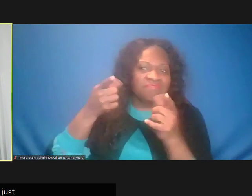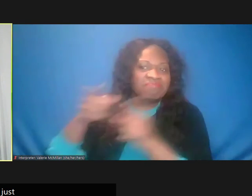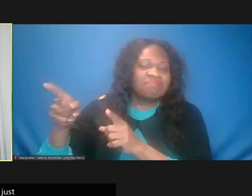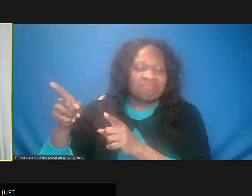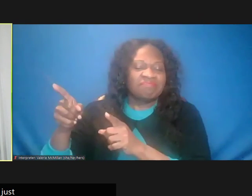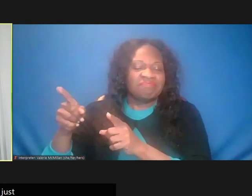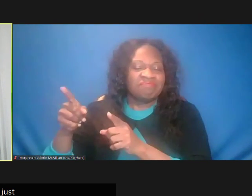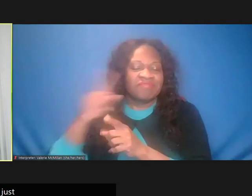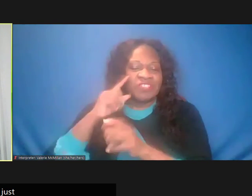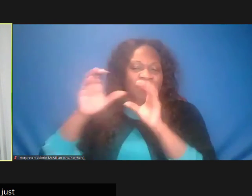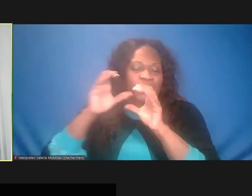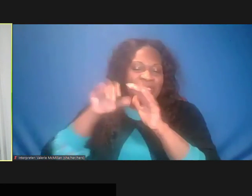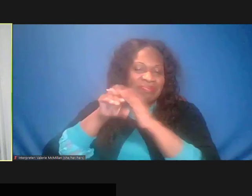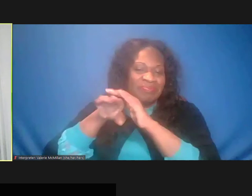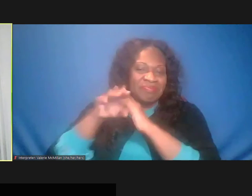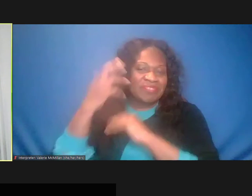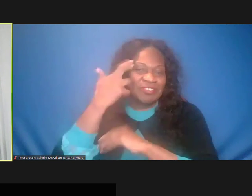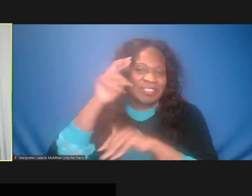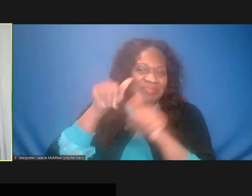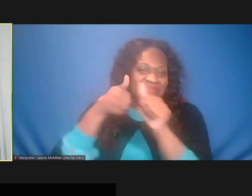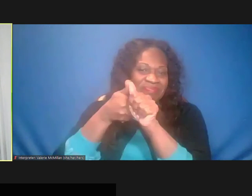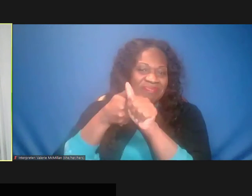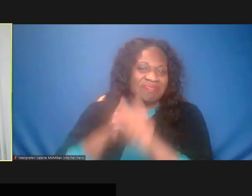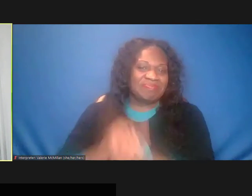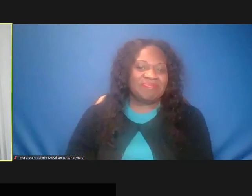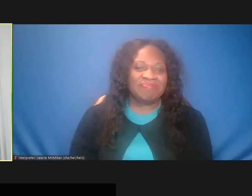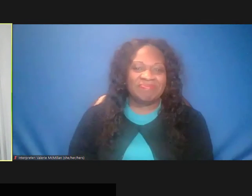for communication access today.